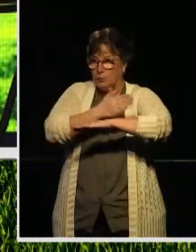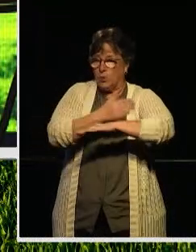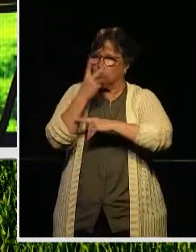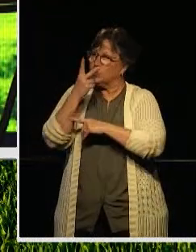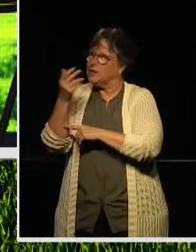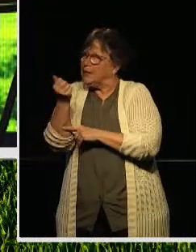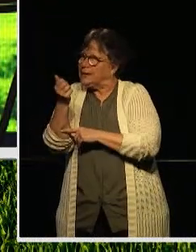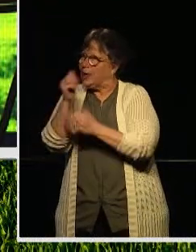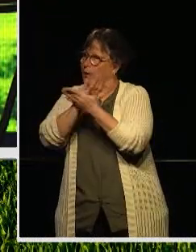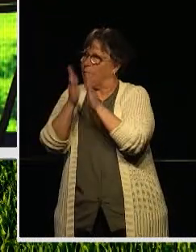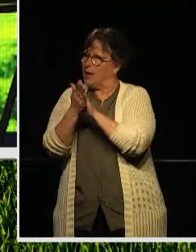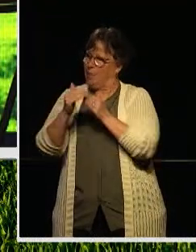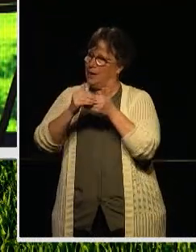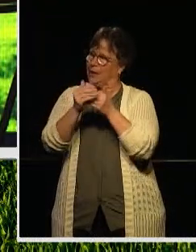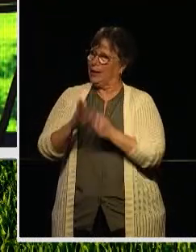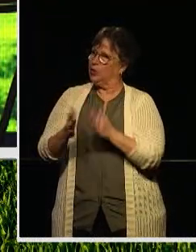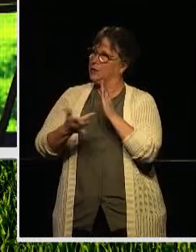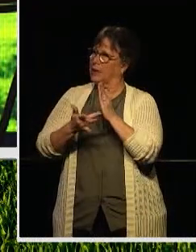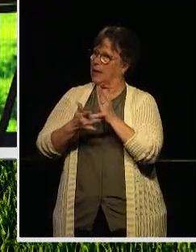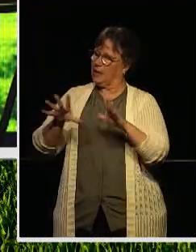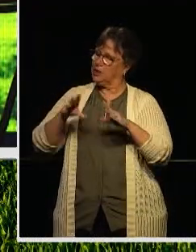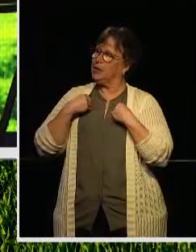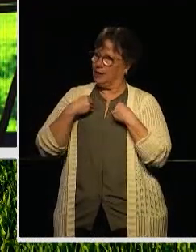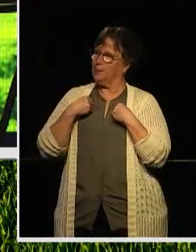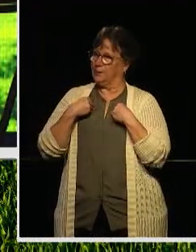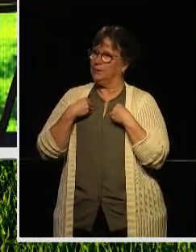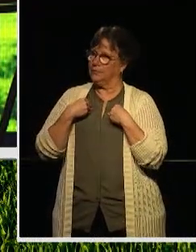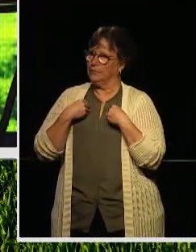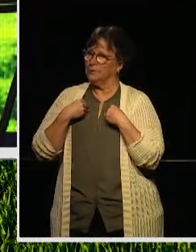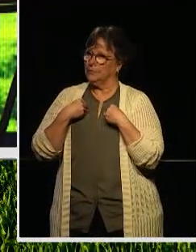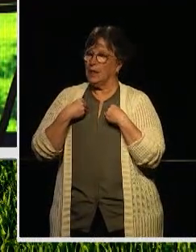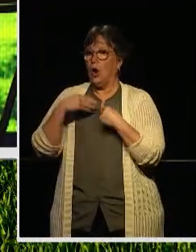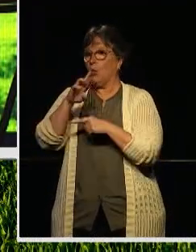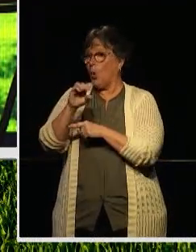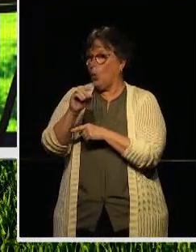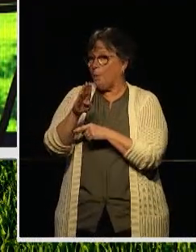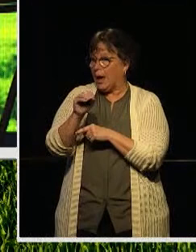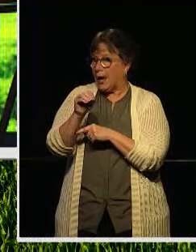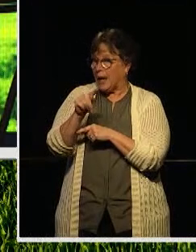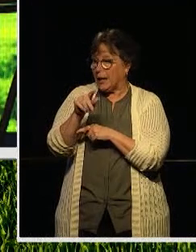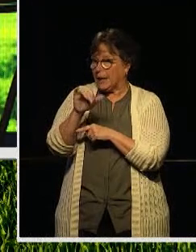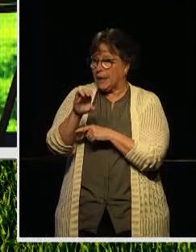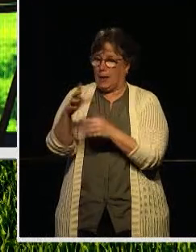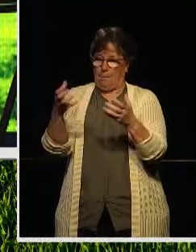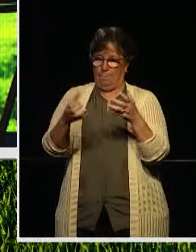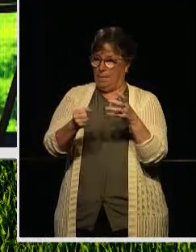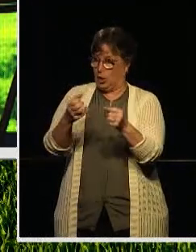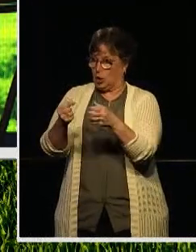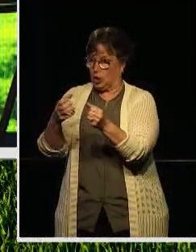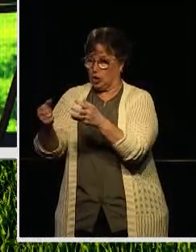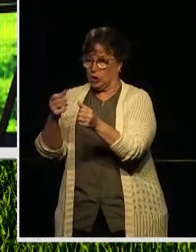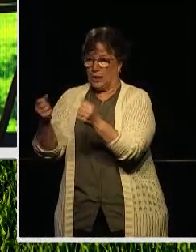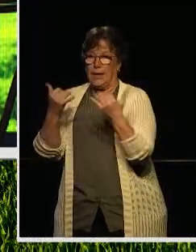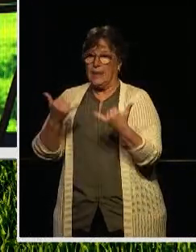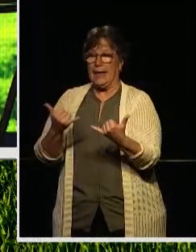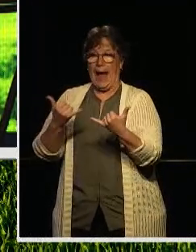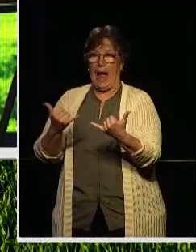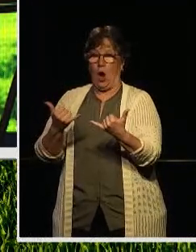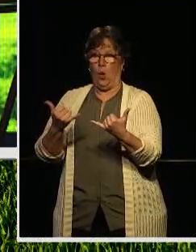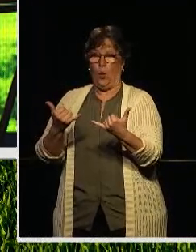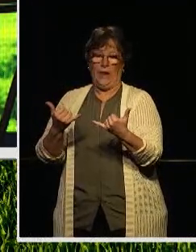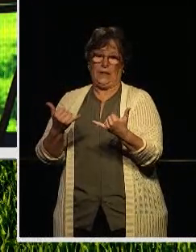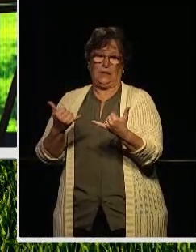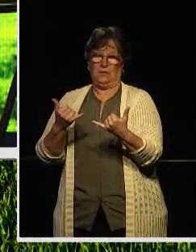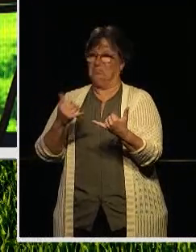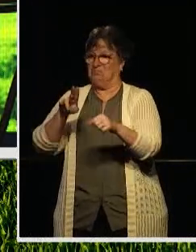becoming a leader in technology adoption, and robotic milkers on dairy is no longer particularly cutting edge